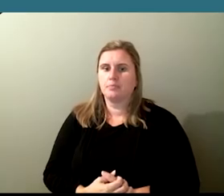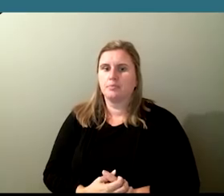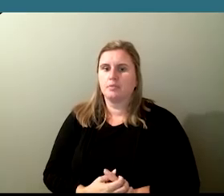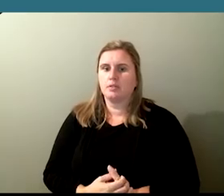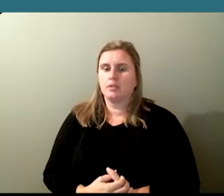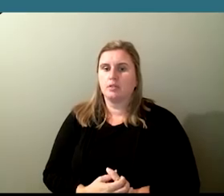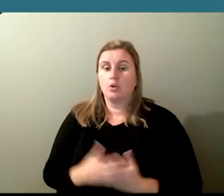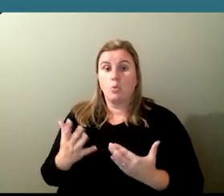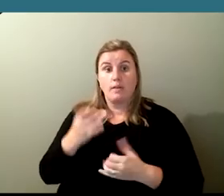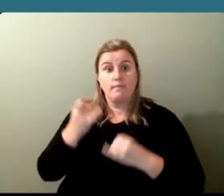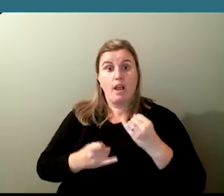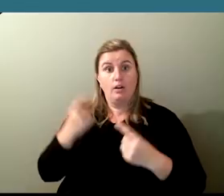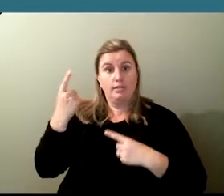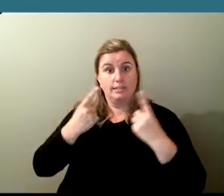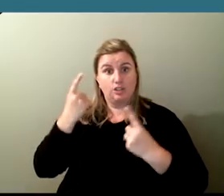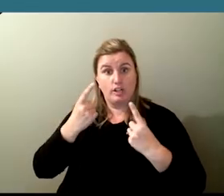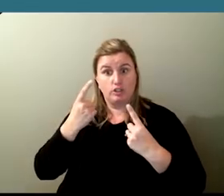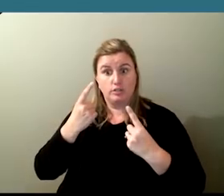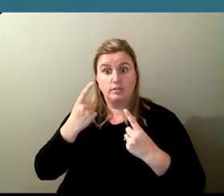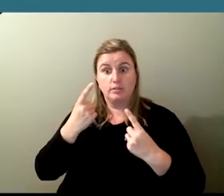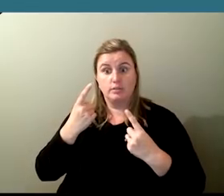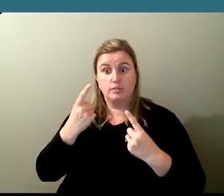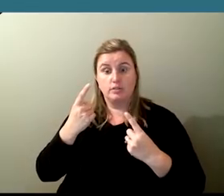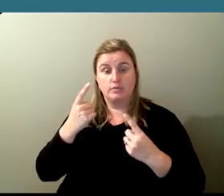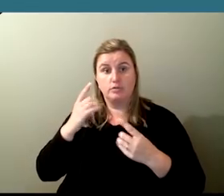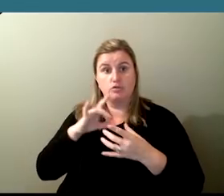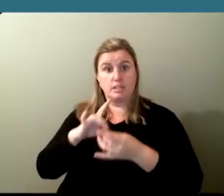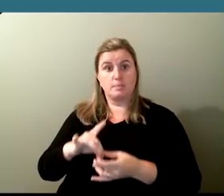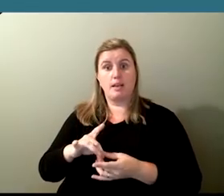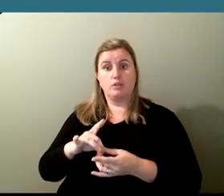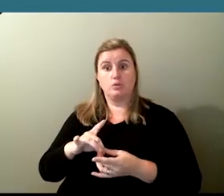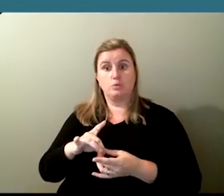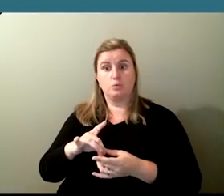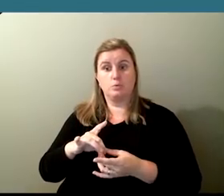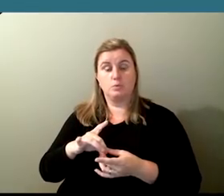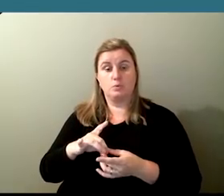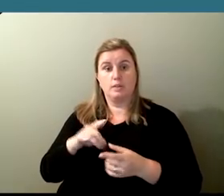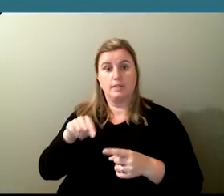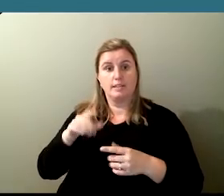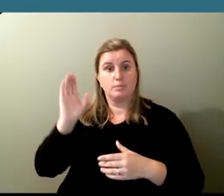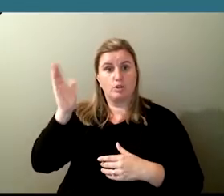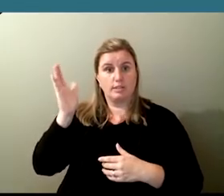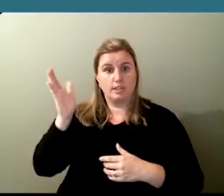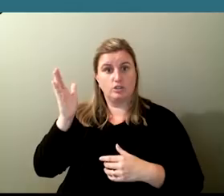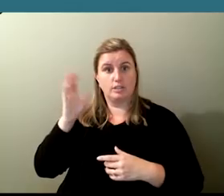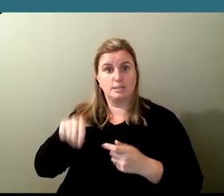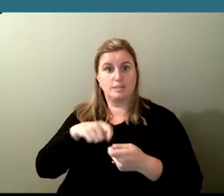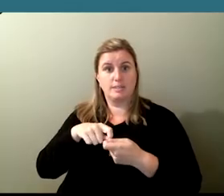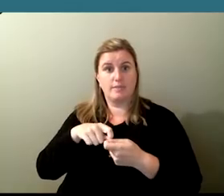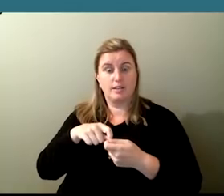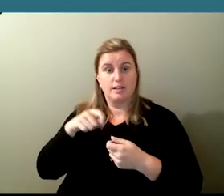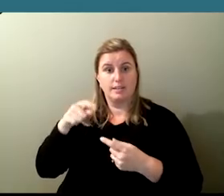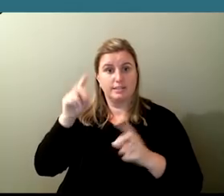So what are some final considerations respect to this presentation and specifically this